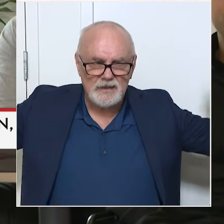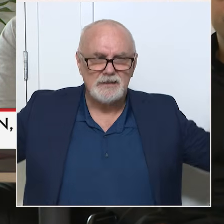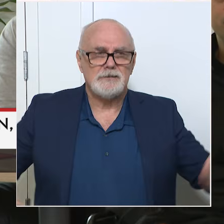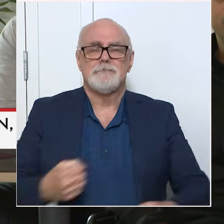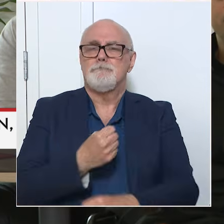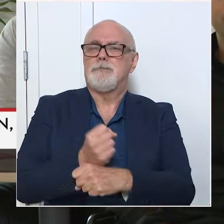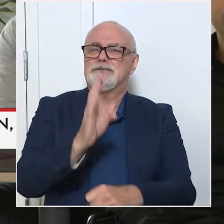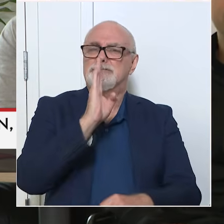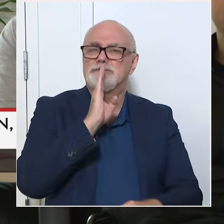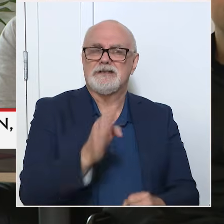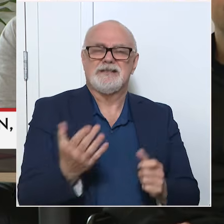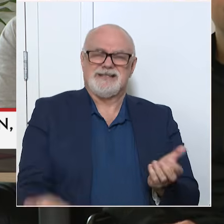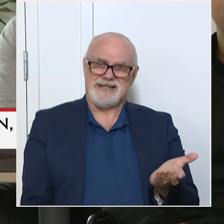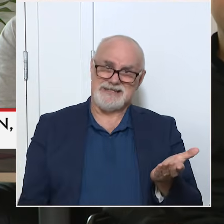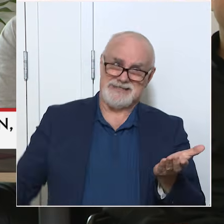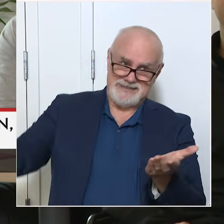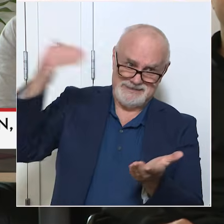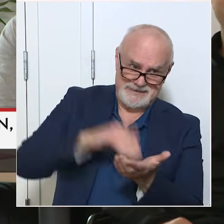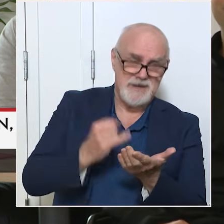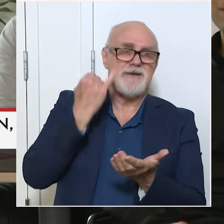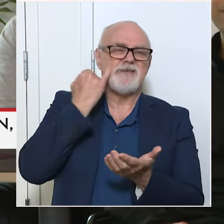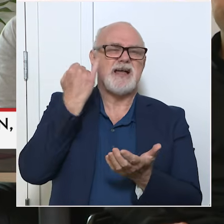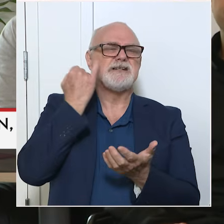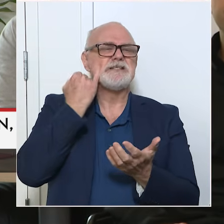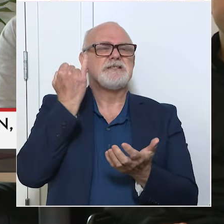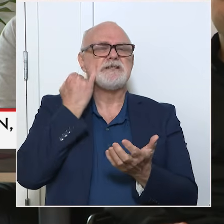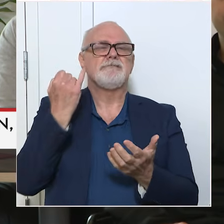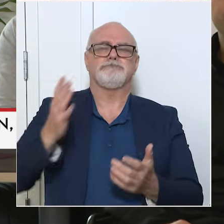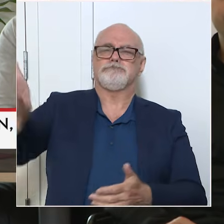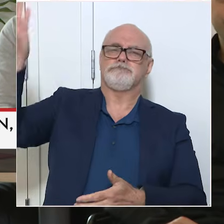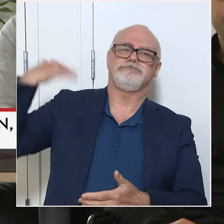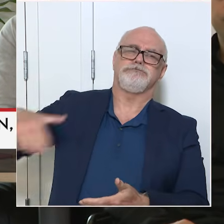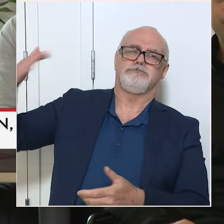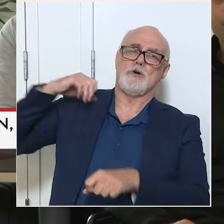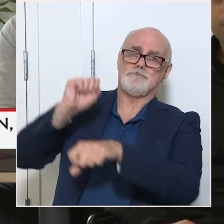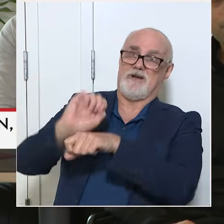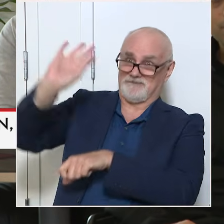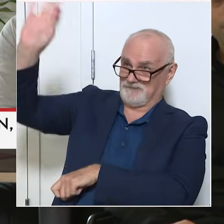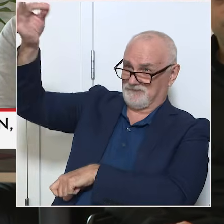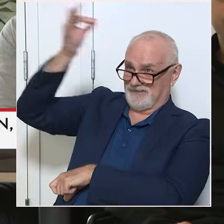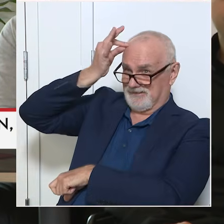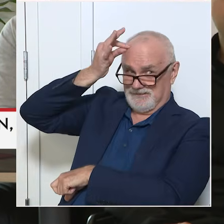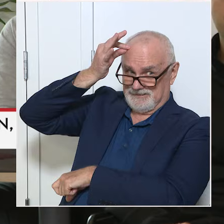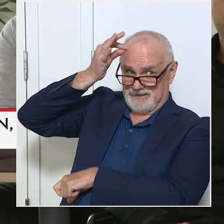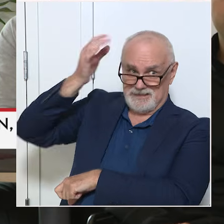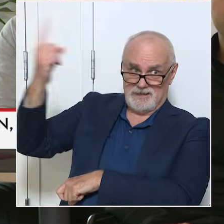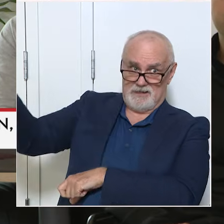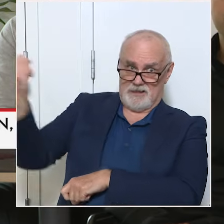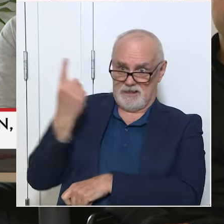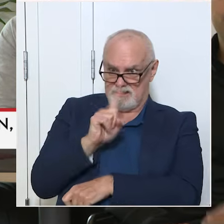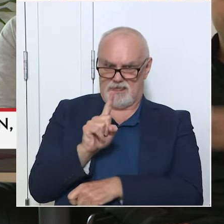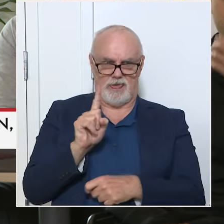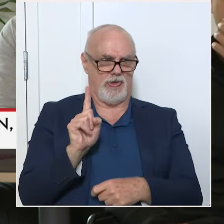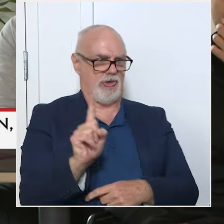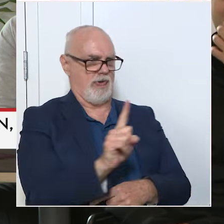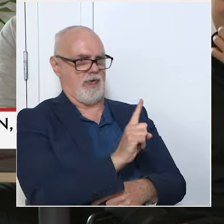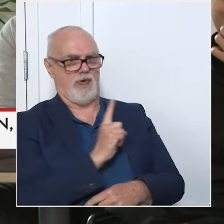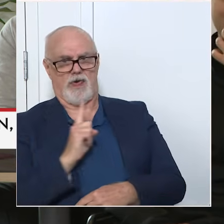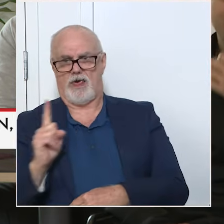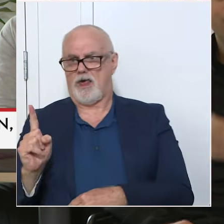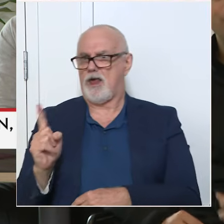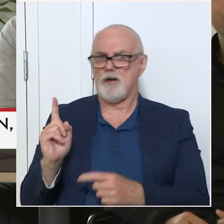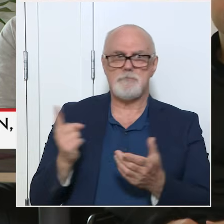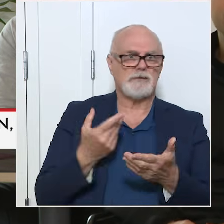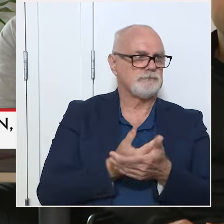again, that if somebody has had a job in the federal government, Mayor, and they want to seek employment in a